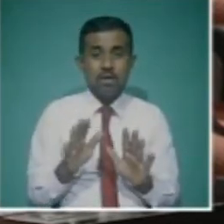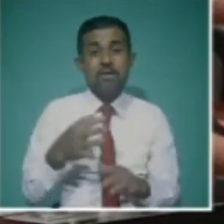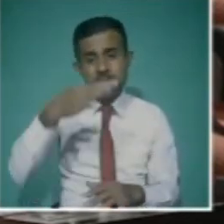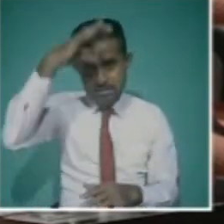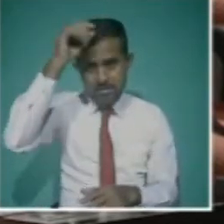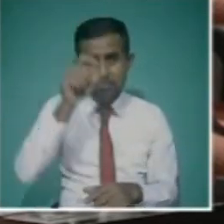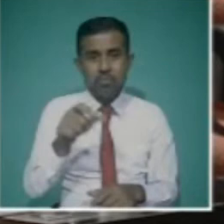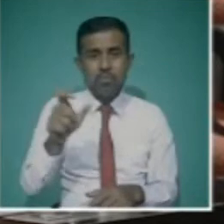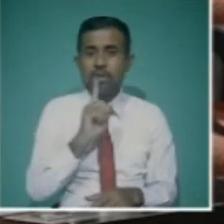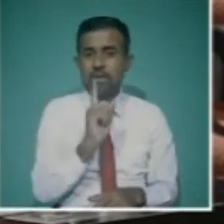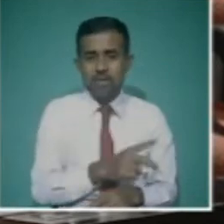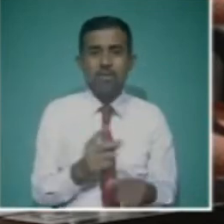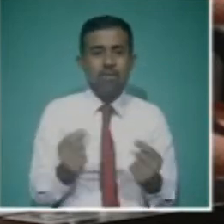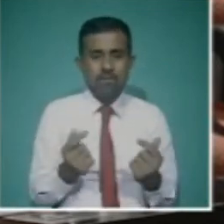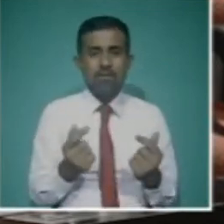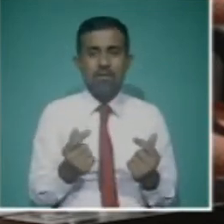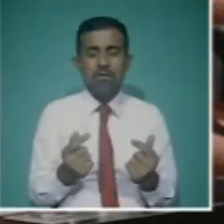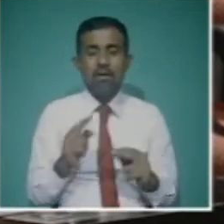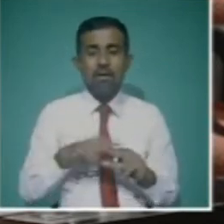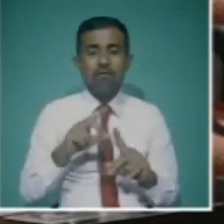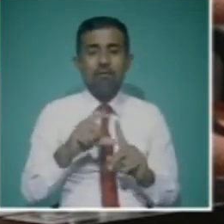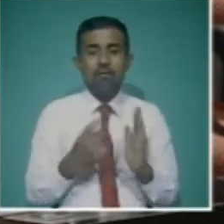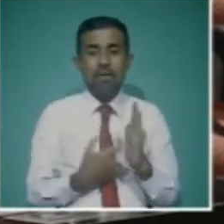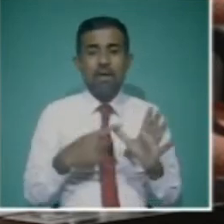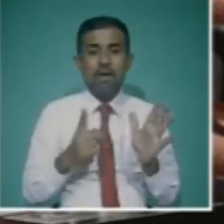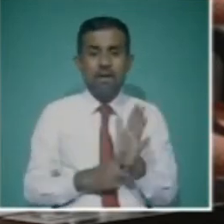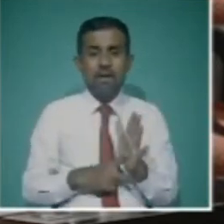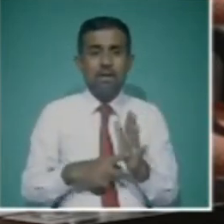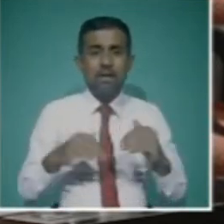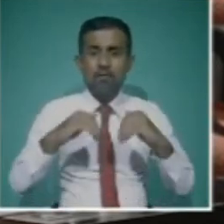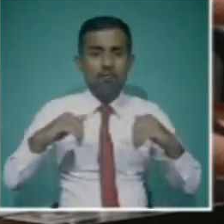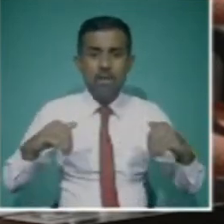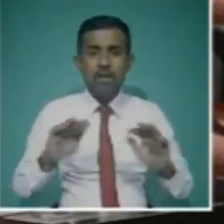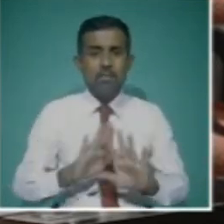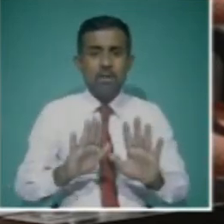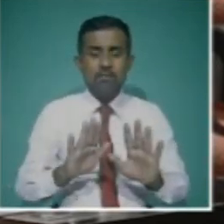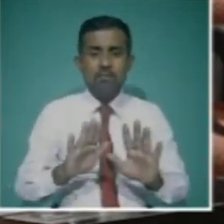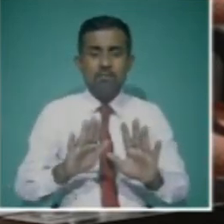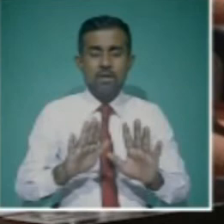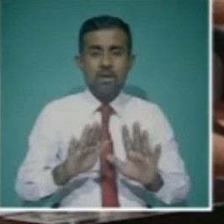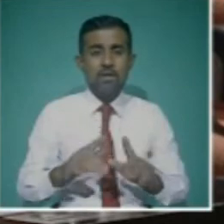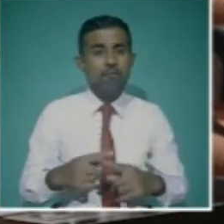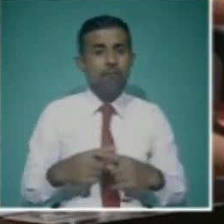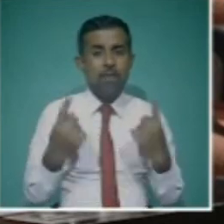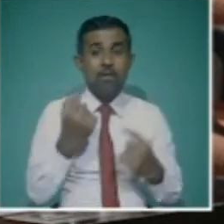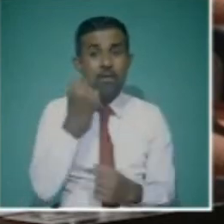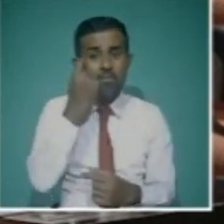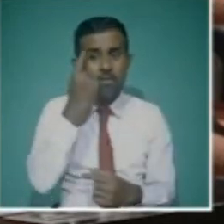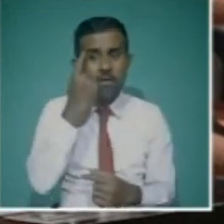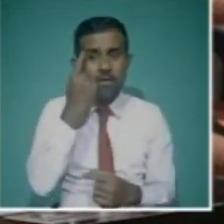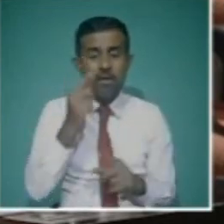Federalism is not separation. Quite the contrary. Federalism in this country will, in